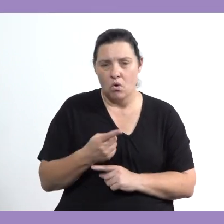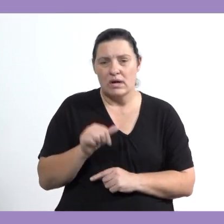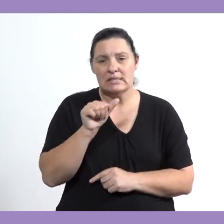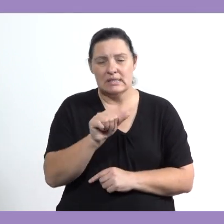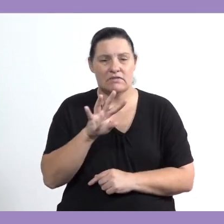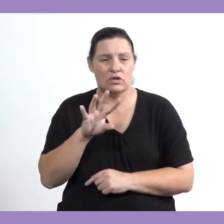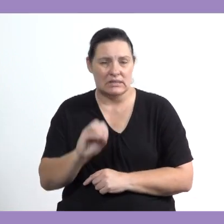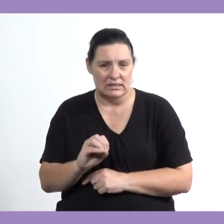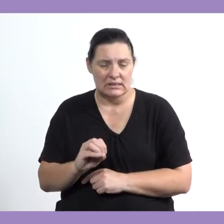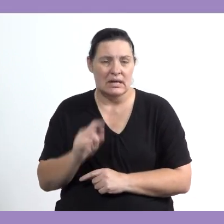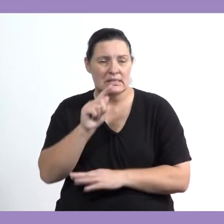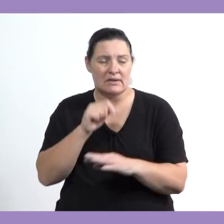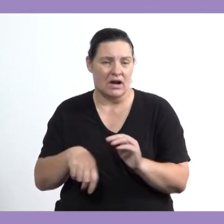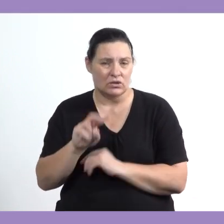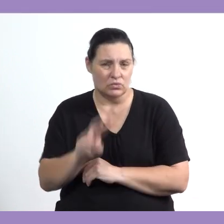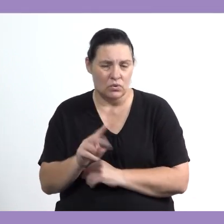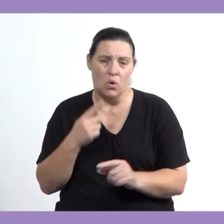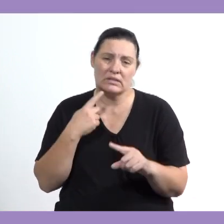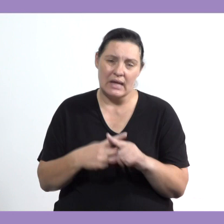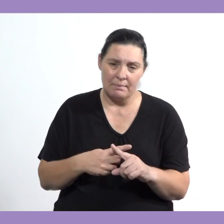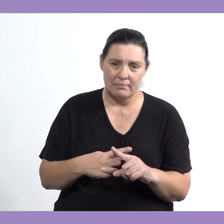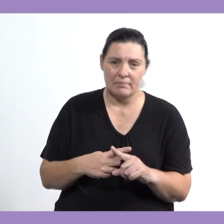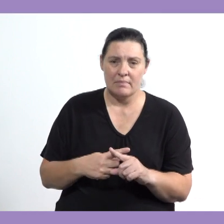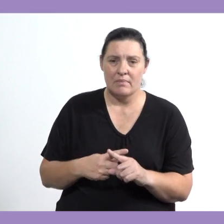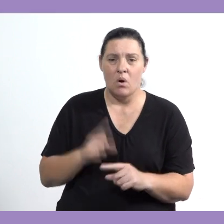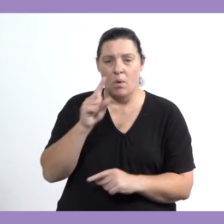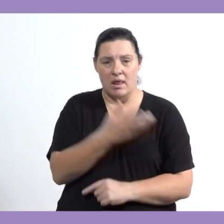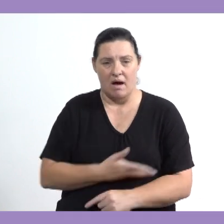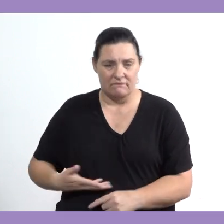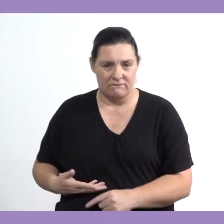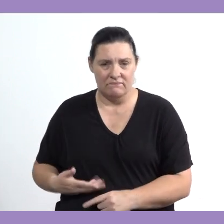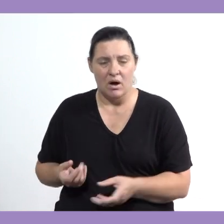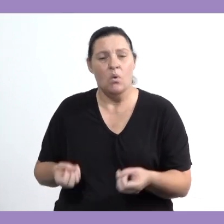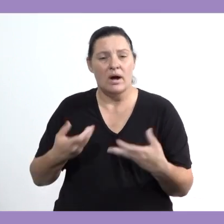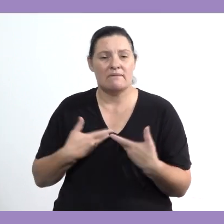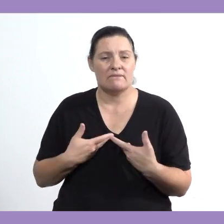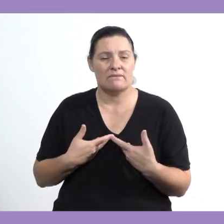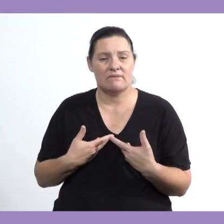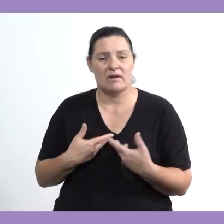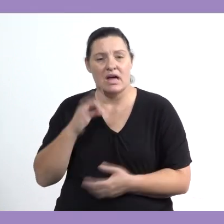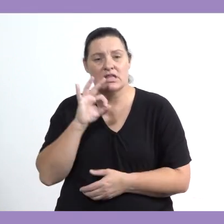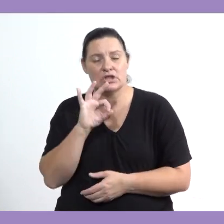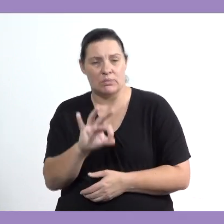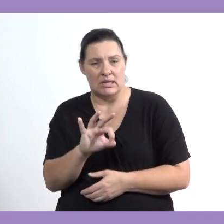we are taking 640, and if I divide it by 2, or if I multiply it by 1/2, then it gives me